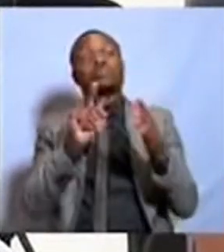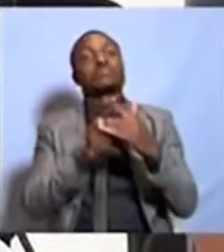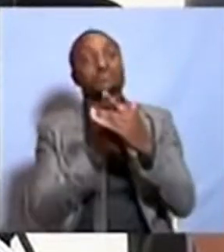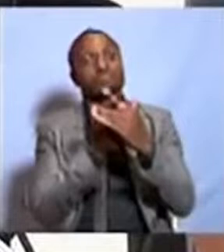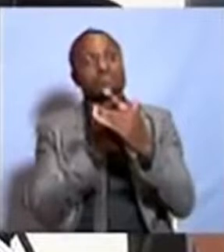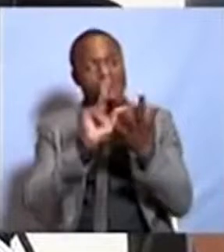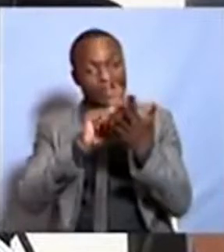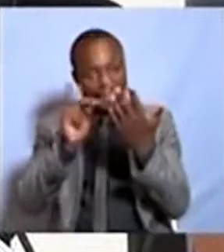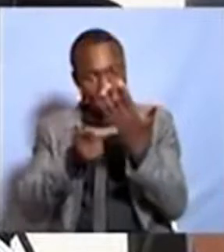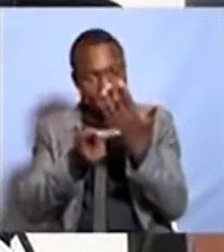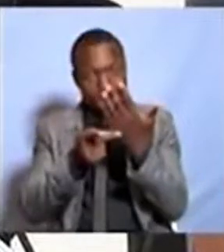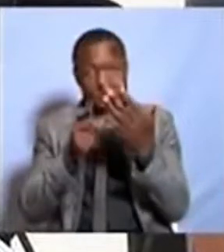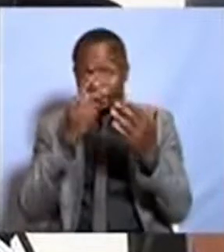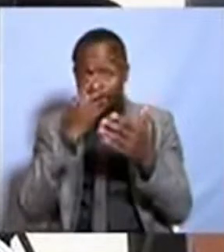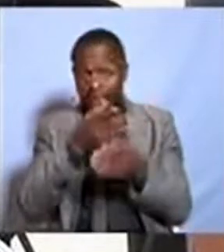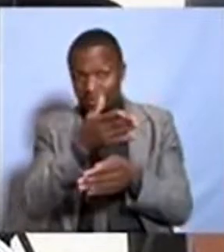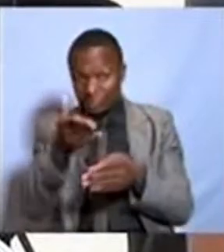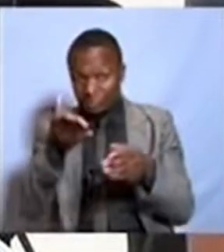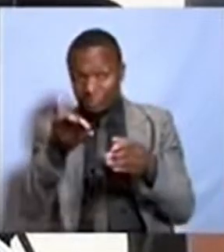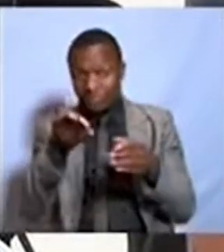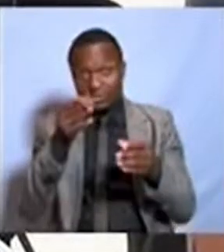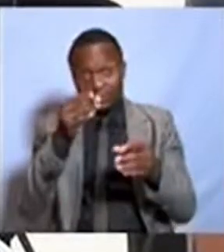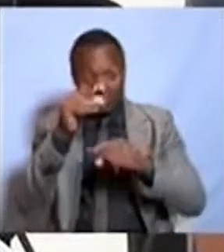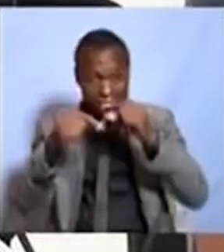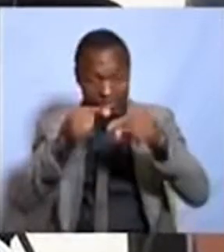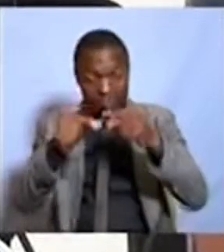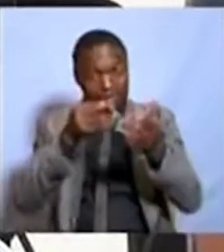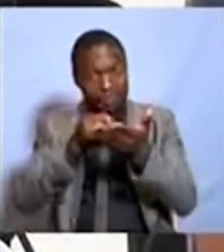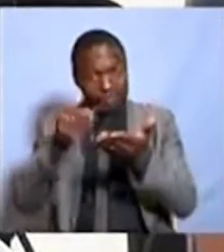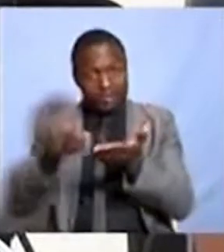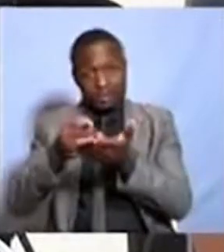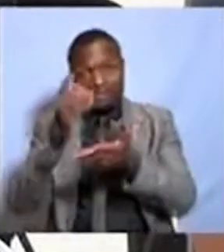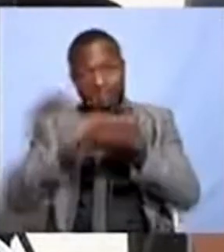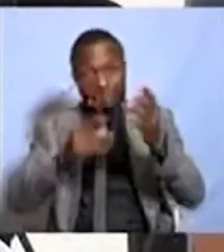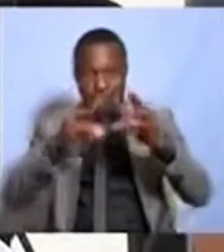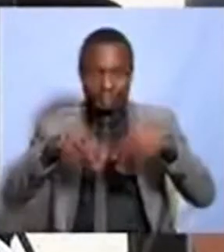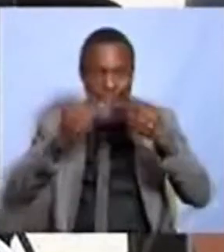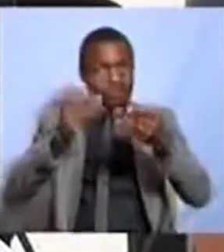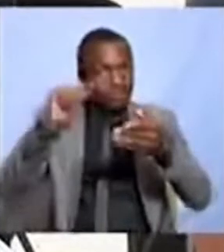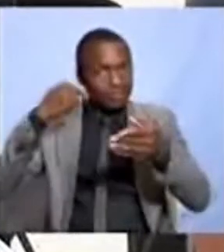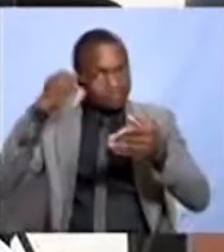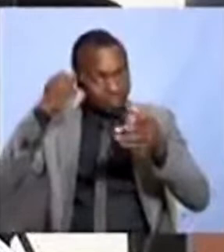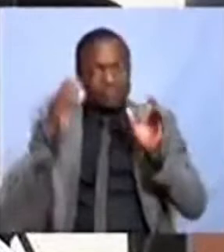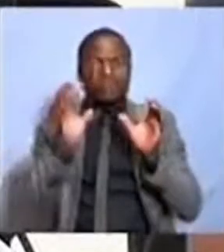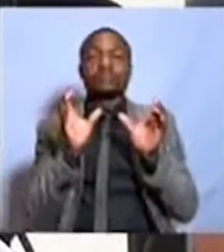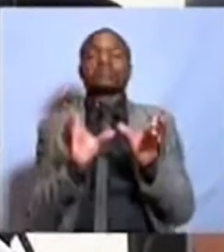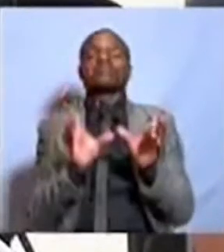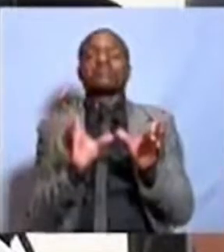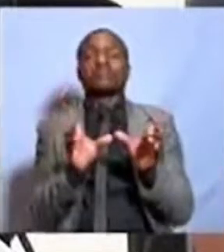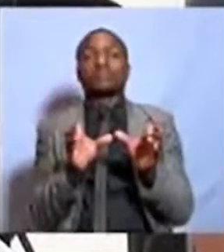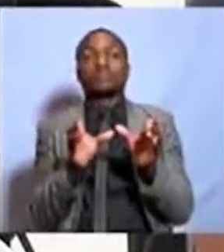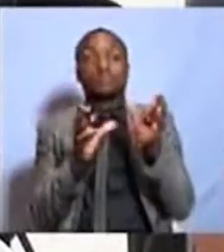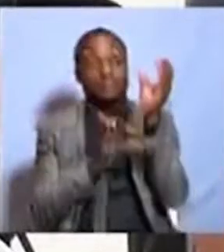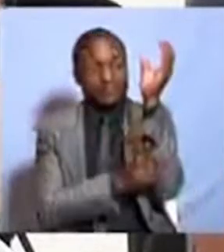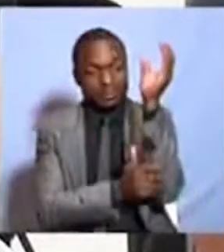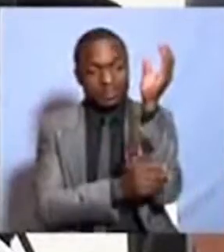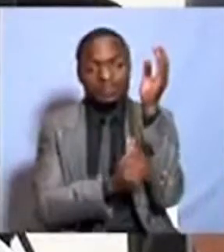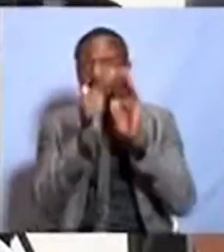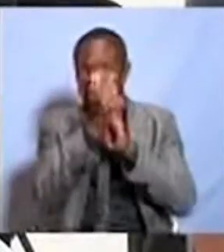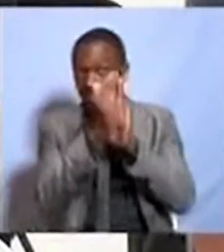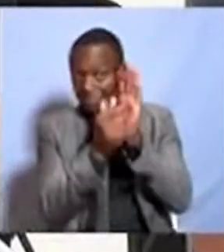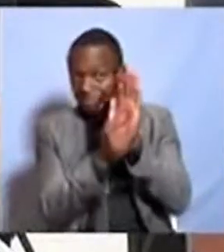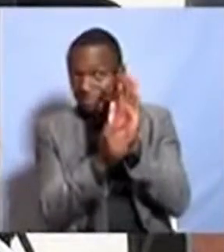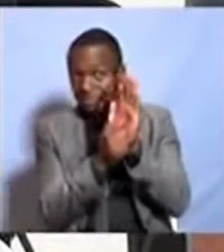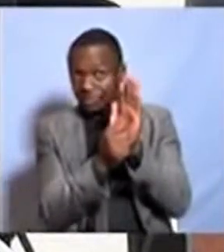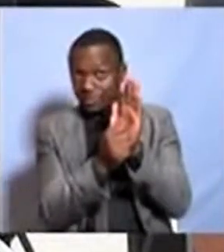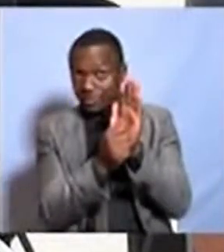And so looking at those type of inputs and also what has been given, the government really pushes the maize agenda. We're also looking at